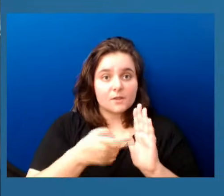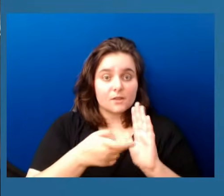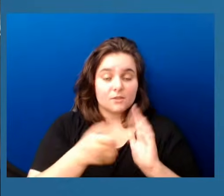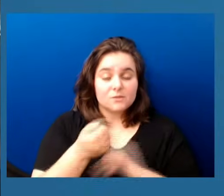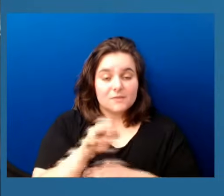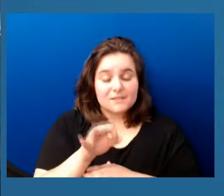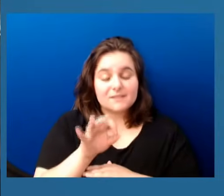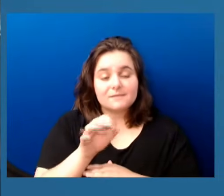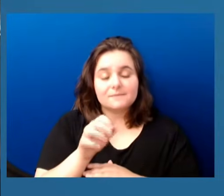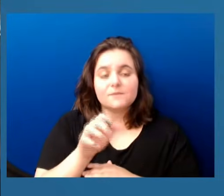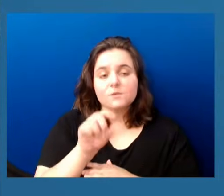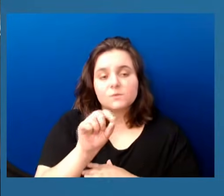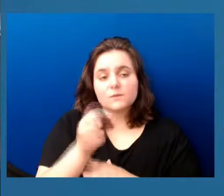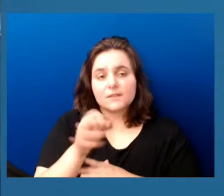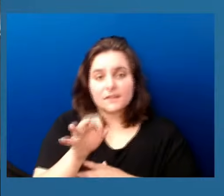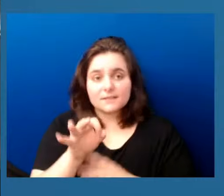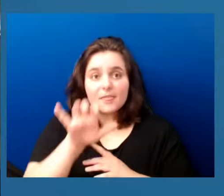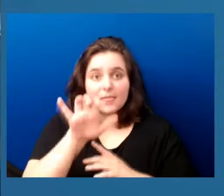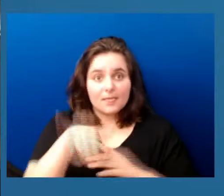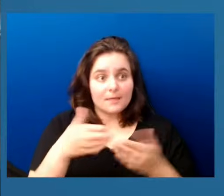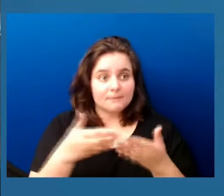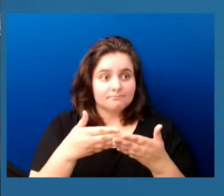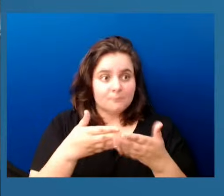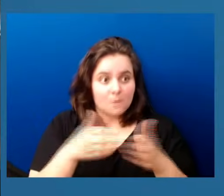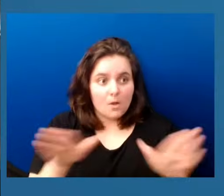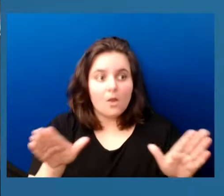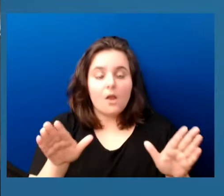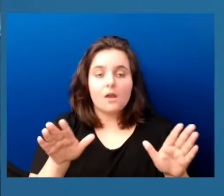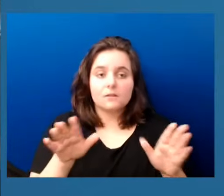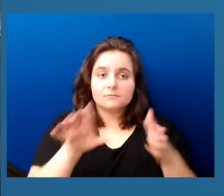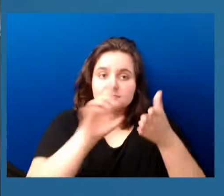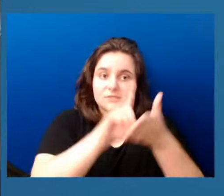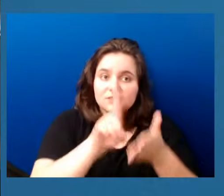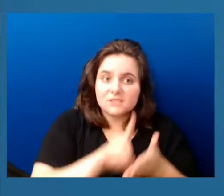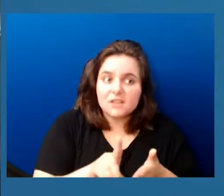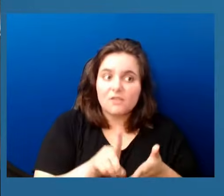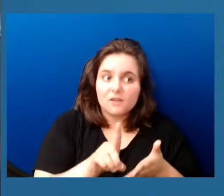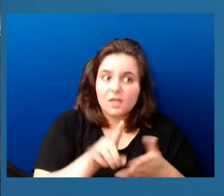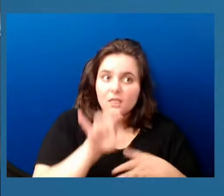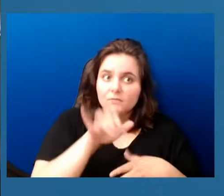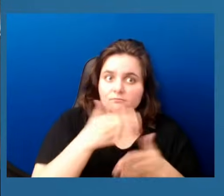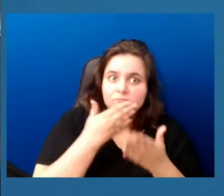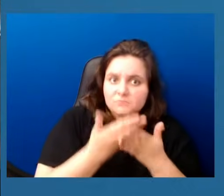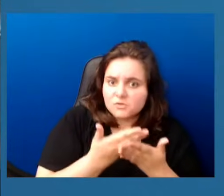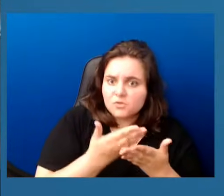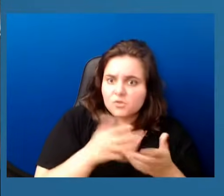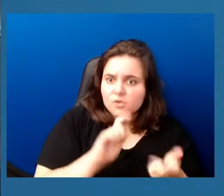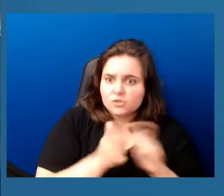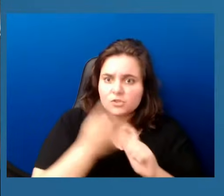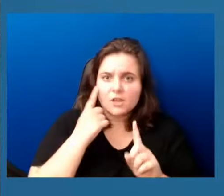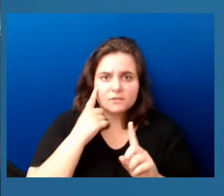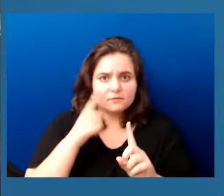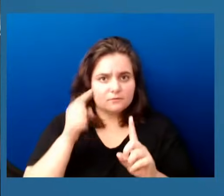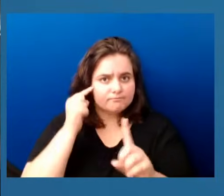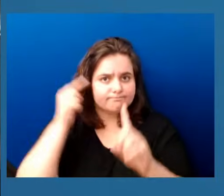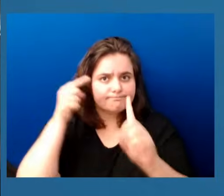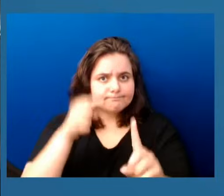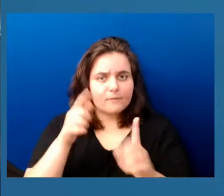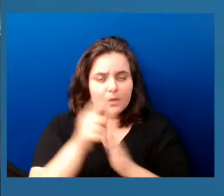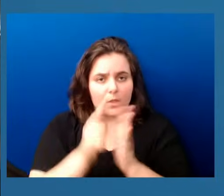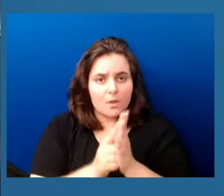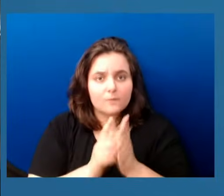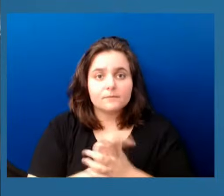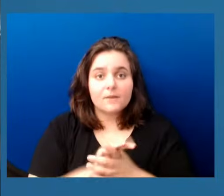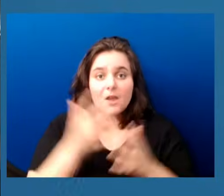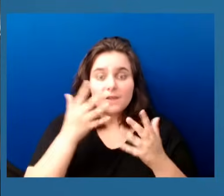As the Governor said, and as we have said all along, it was a well-intentioned change in the law. Unfortunately, that law was rife with